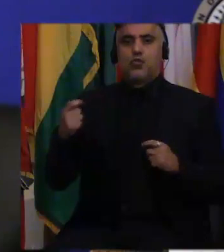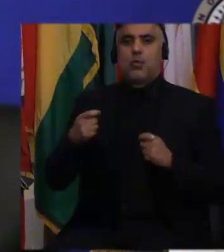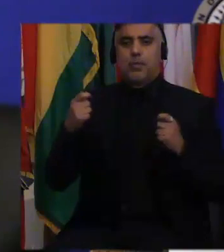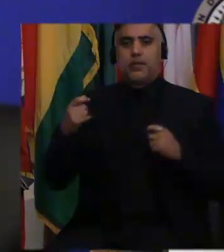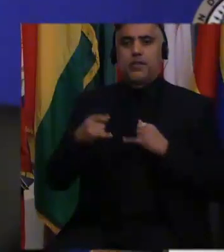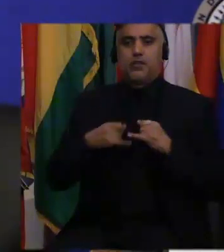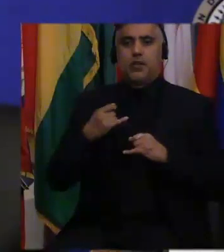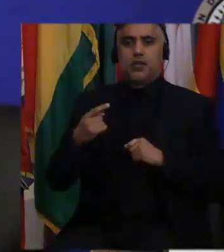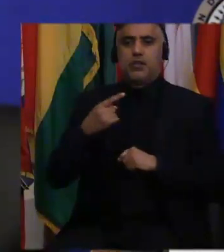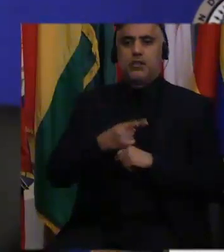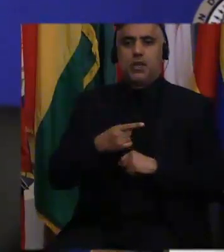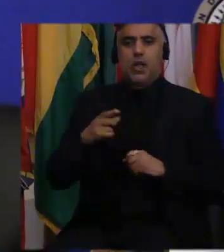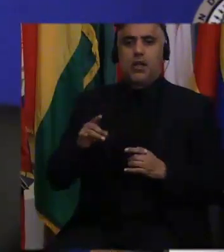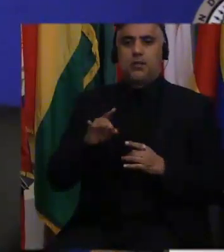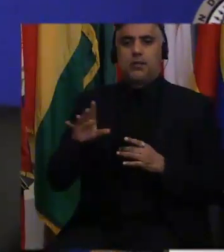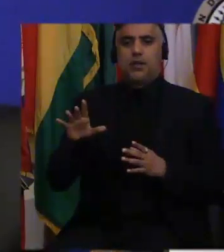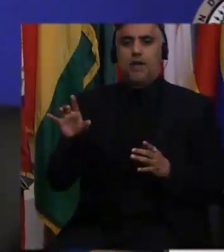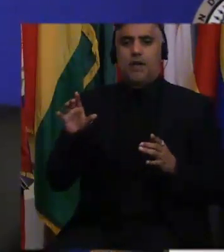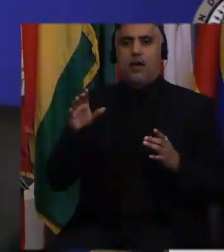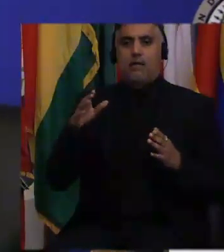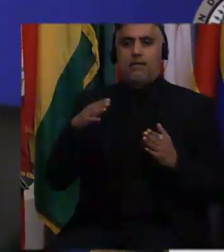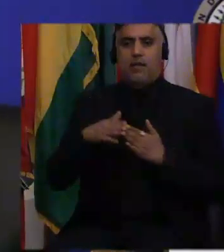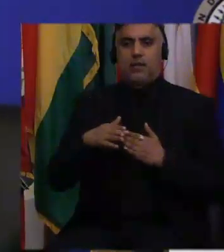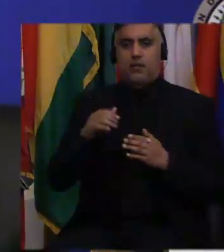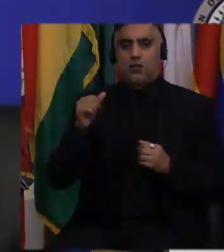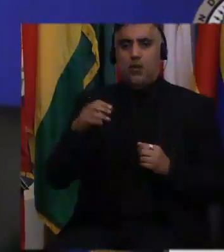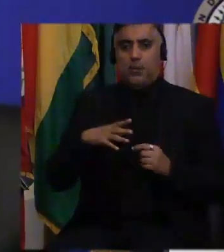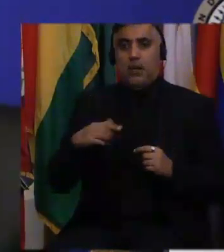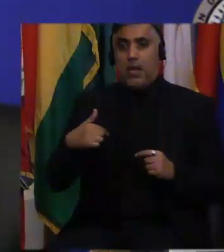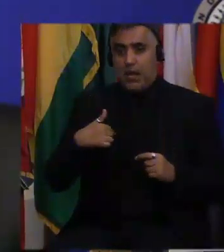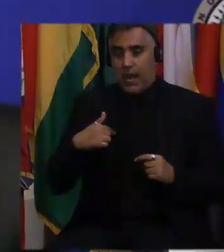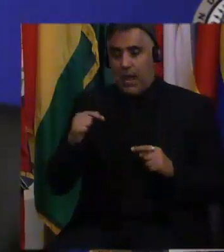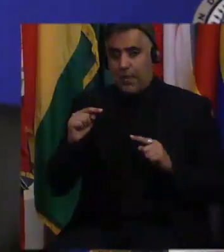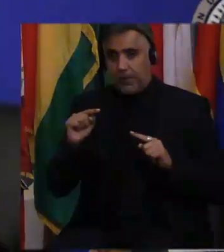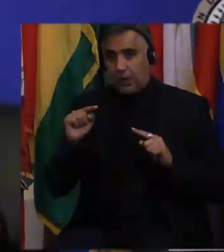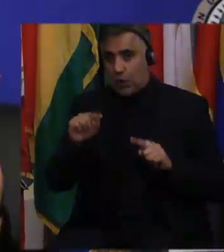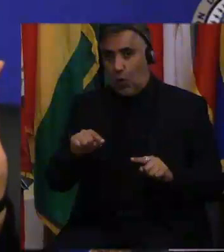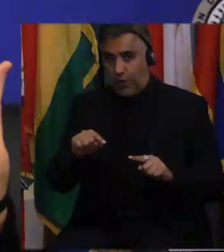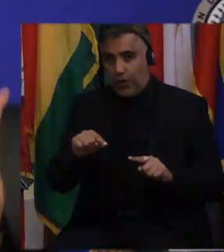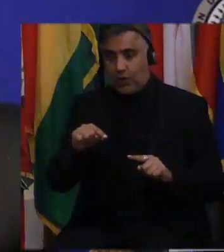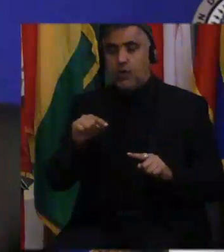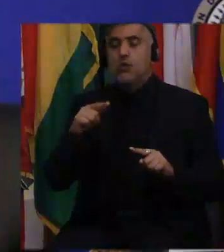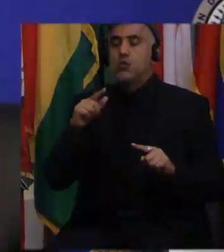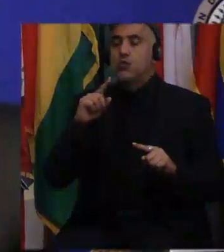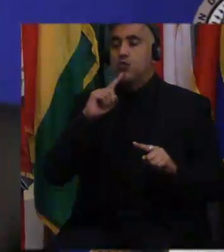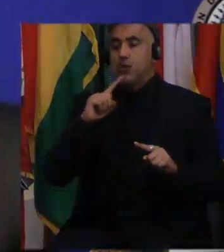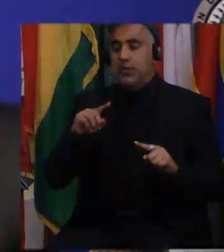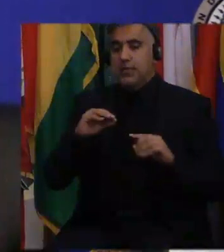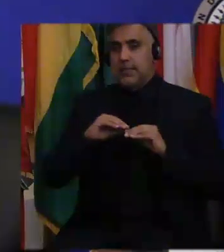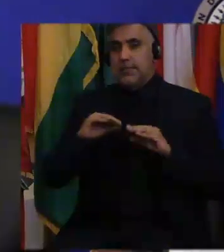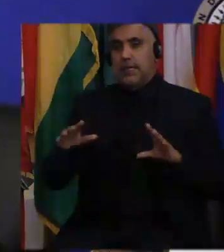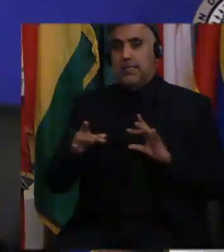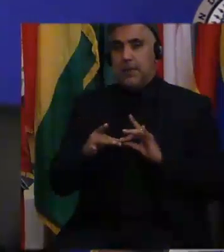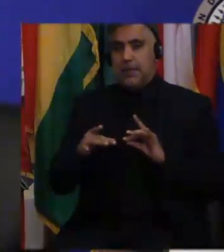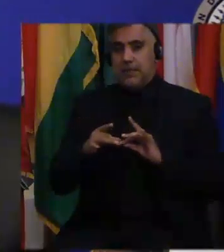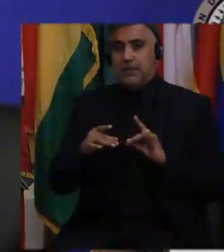the International Day on Elimination of Violence Against Women. And I am going there in order to really send the message that they did a good